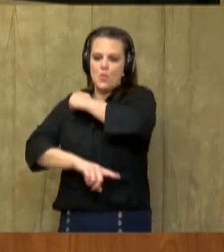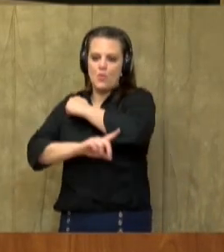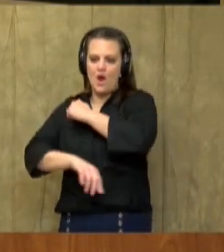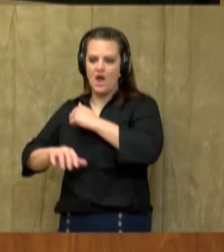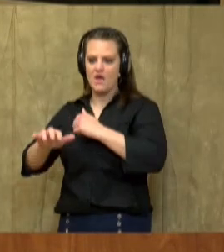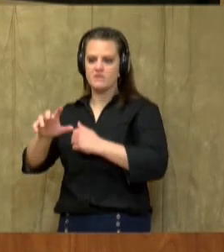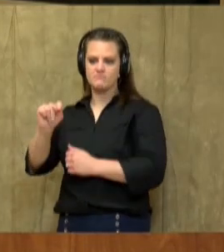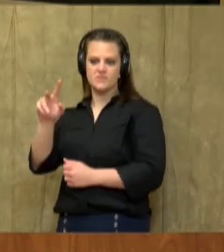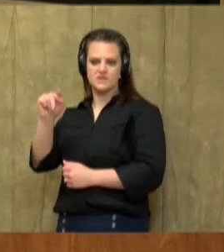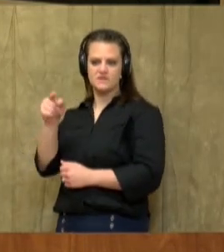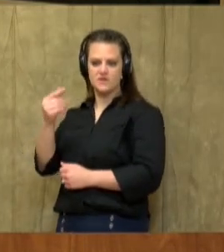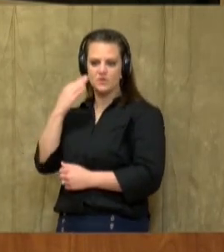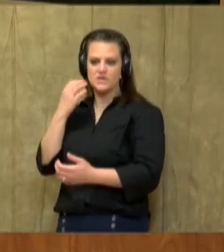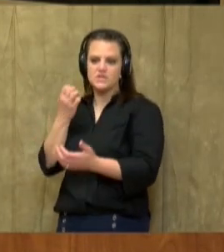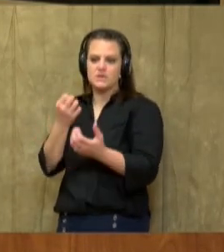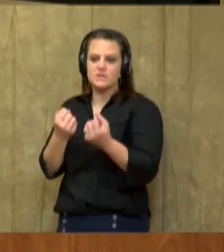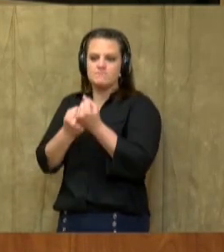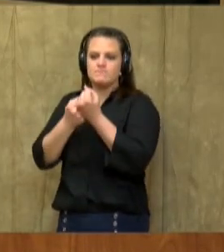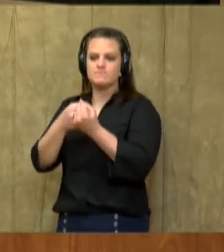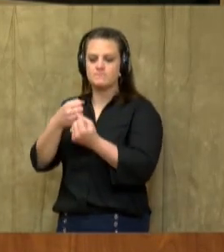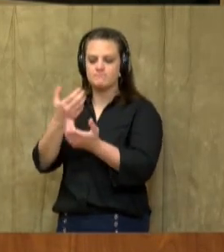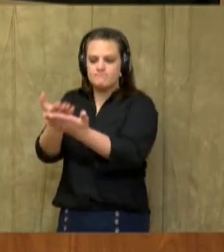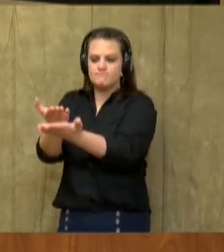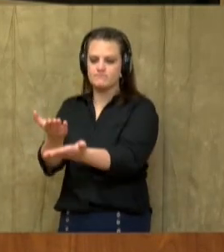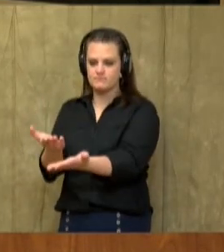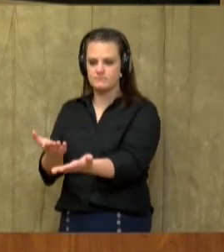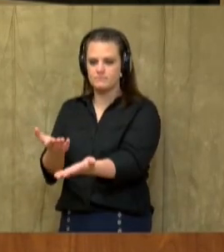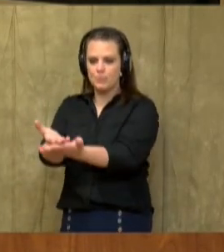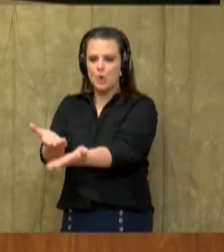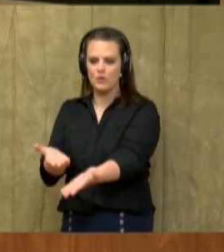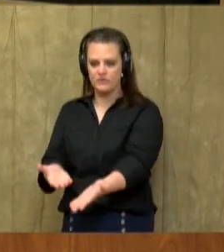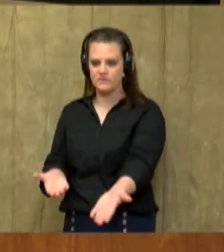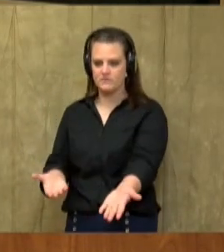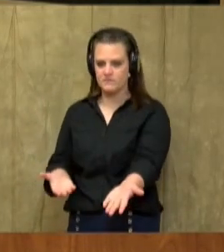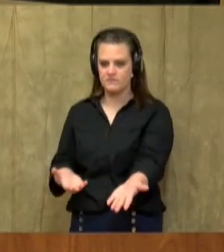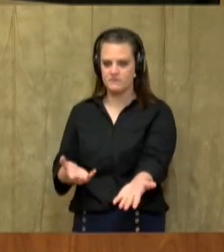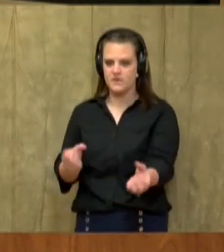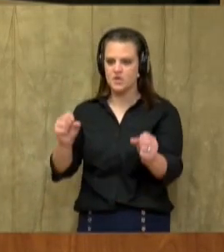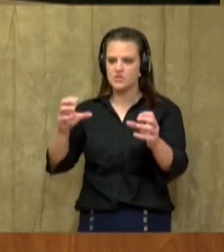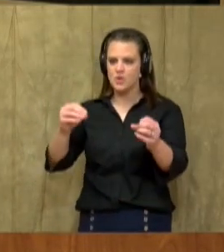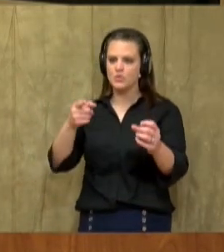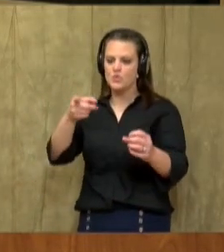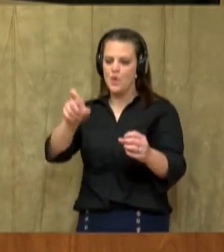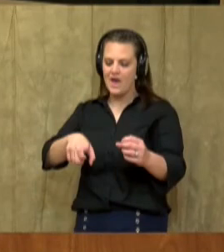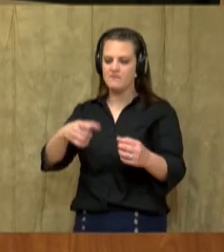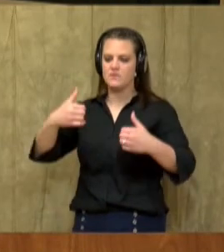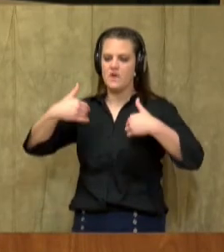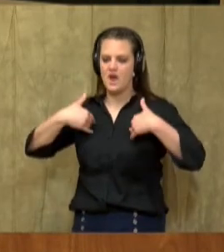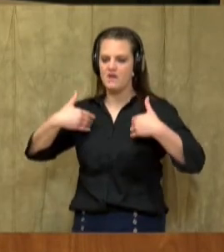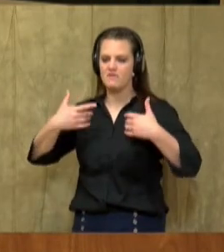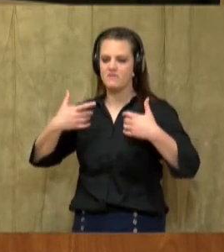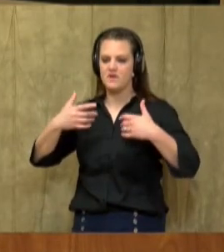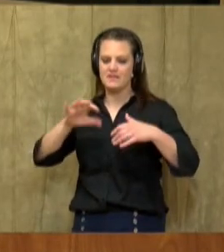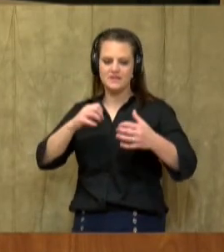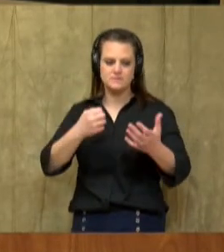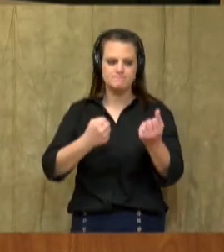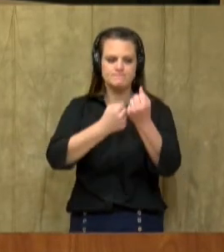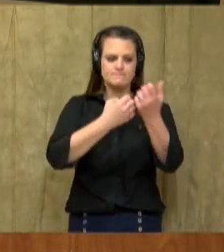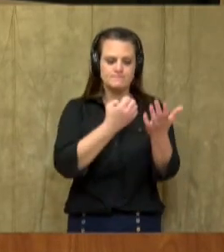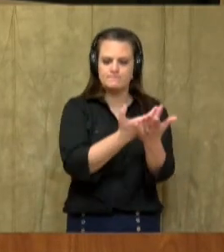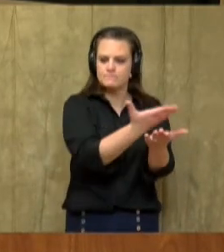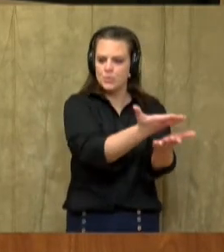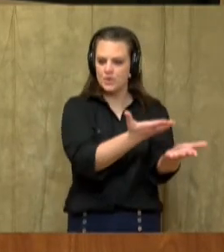is proof. Okay? If you're going to prove something to somebody, you've got to have evidence to show